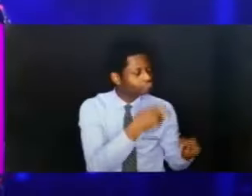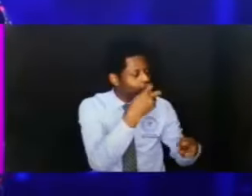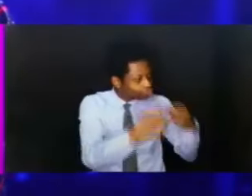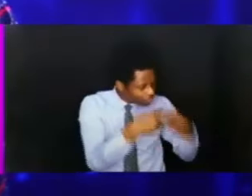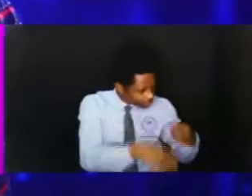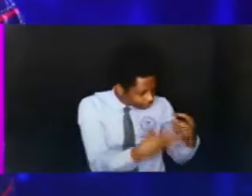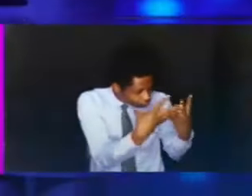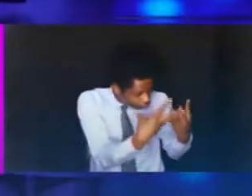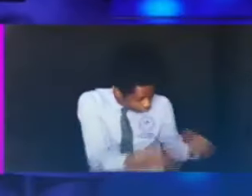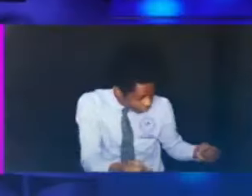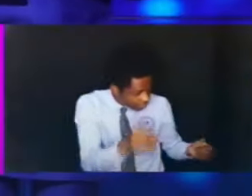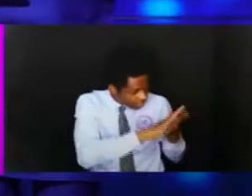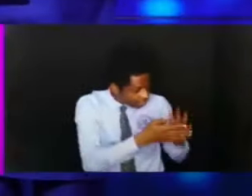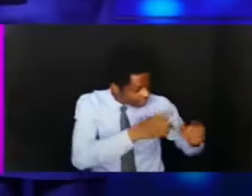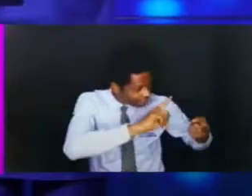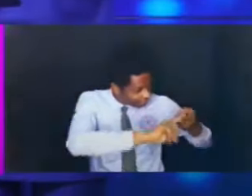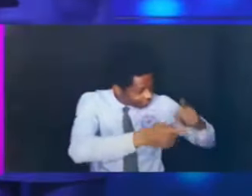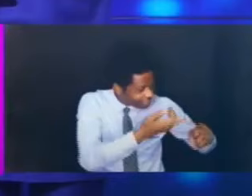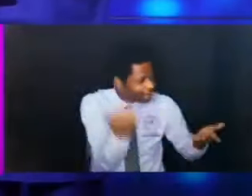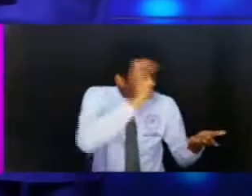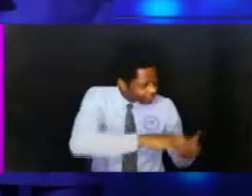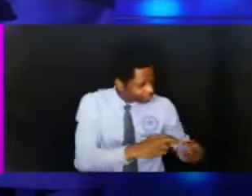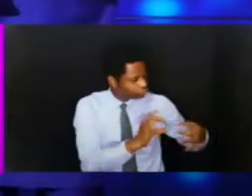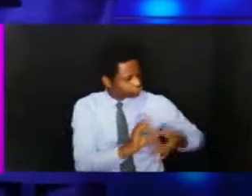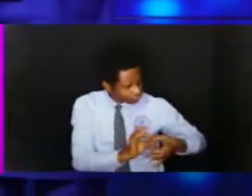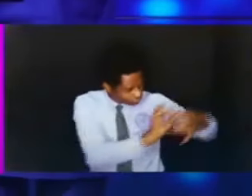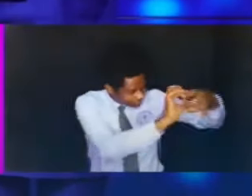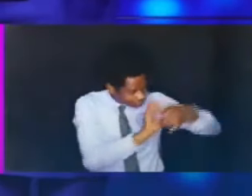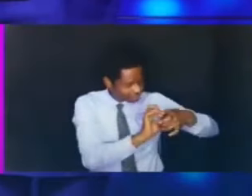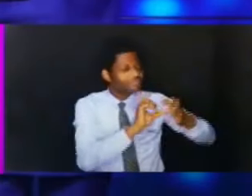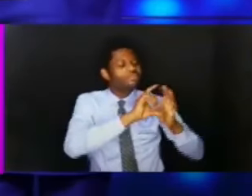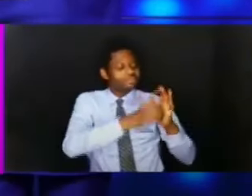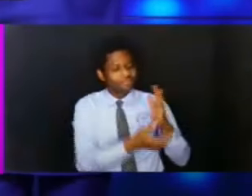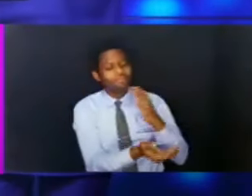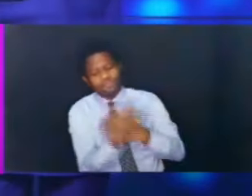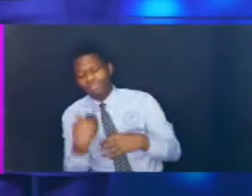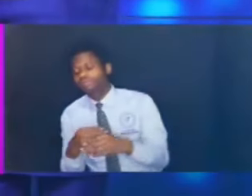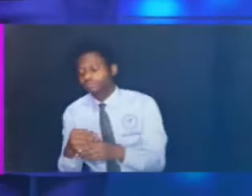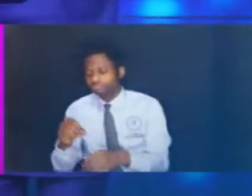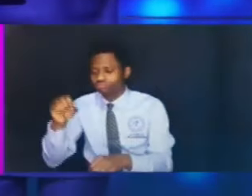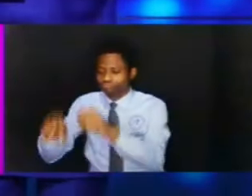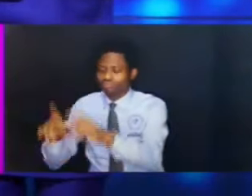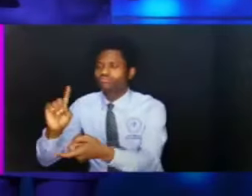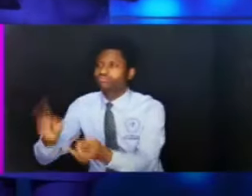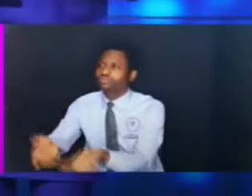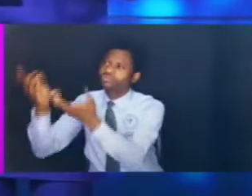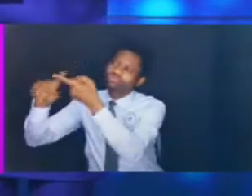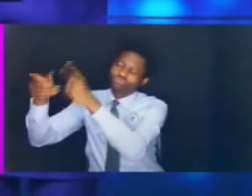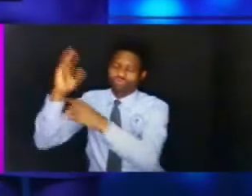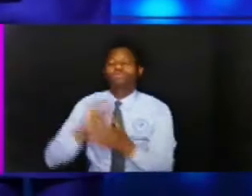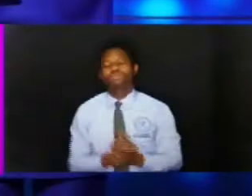gift. Jesus be wa enti se wo de wa ye de ba for mu tia no na eho wo kai se unua ne wasem anaso wasem bi tia wo